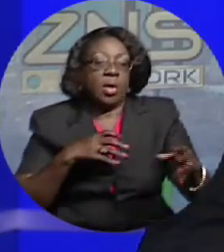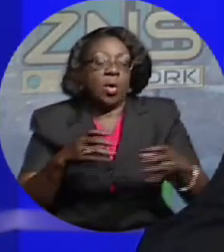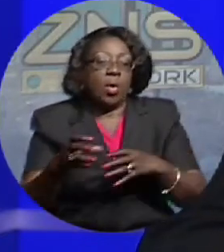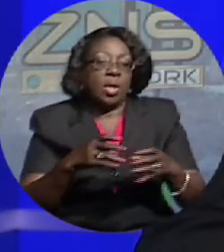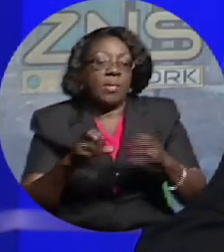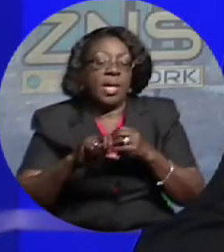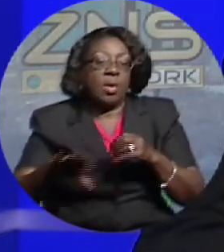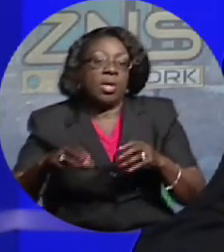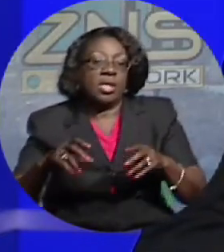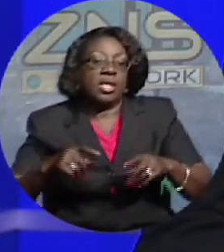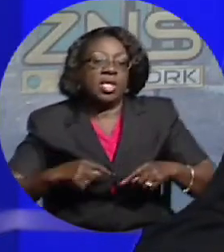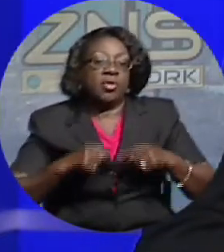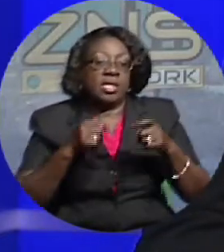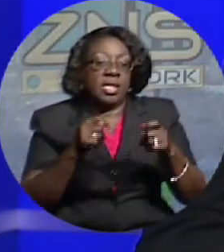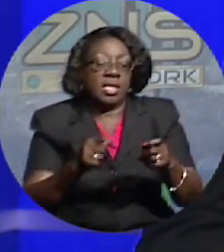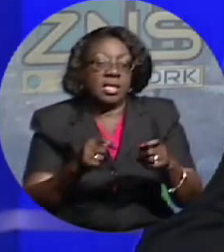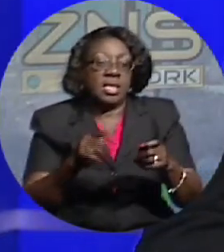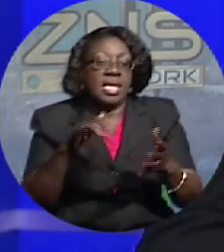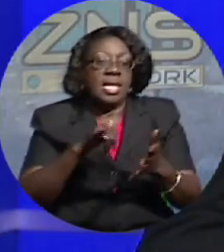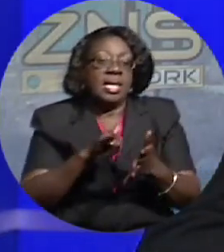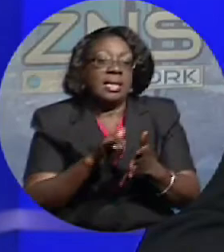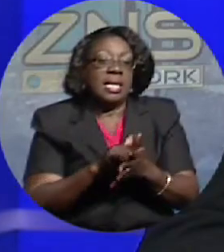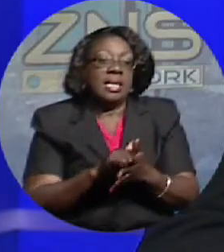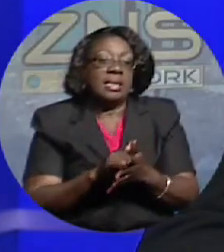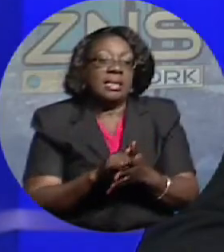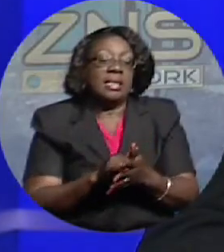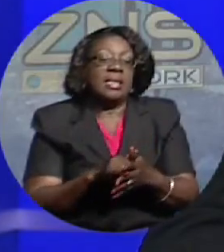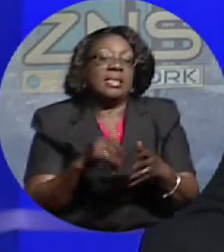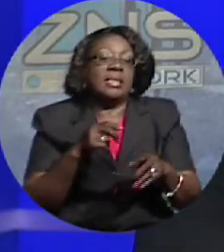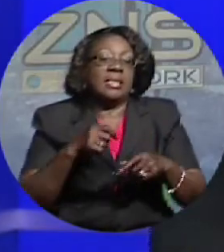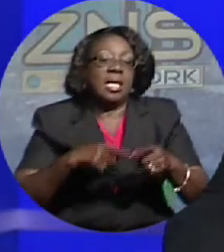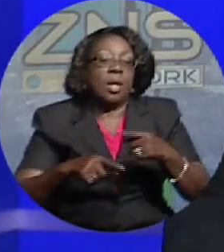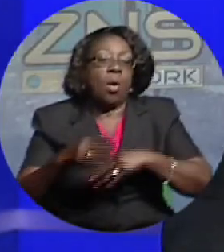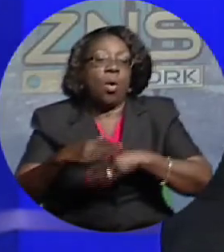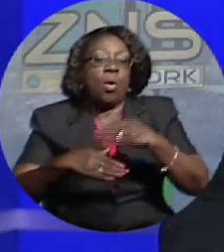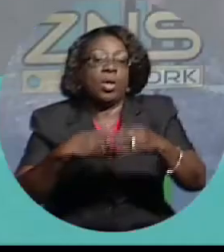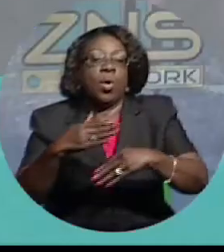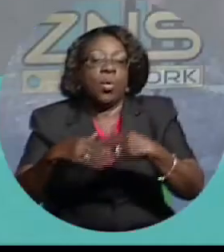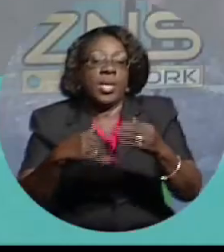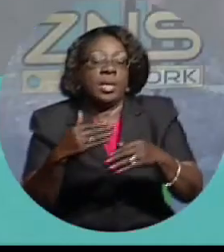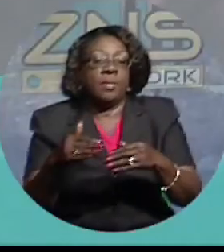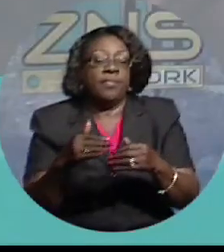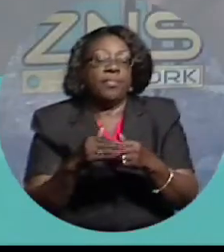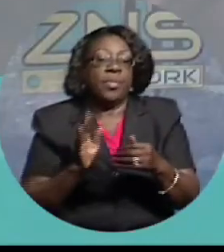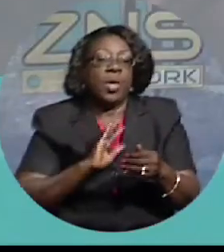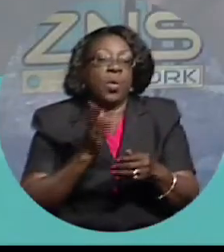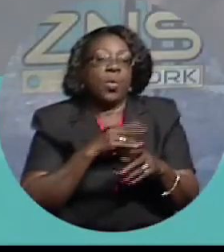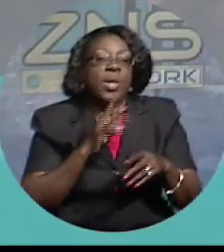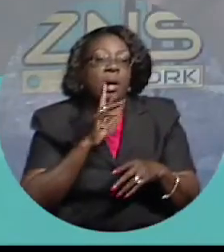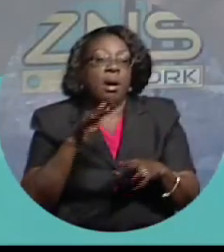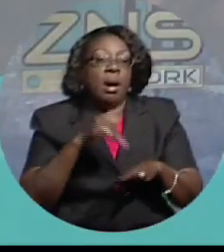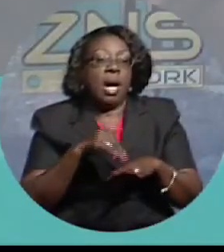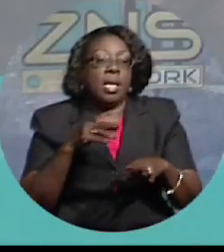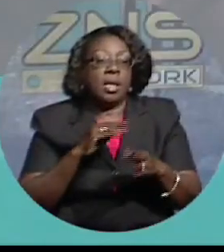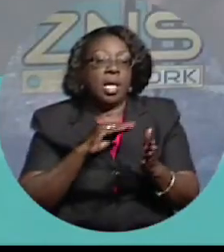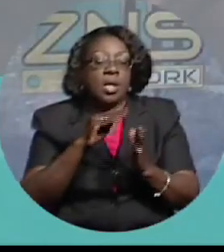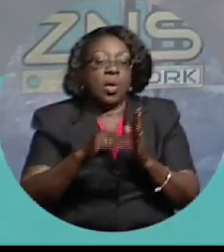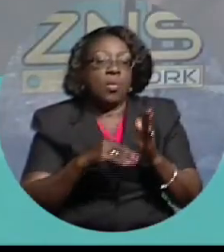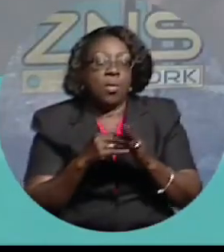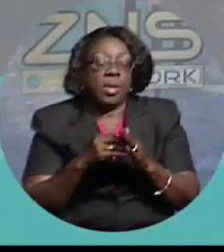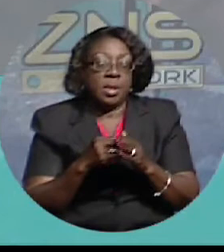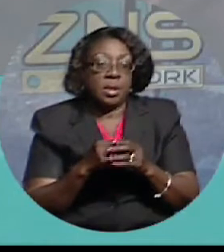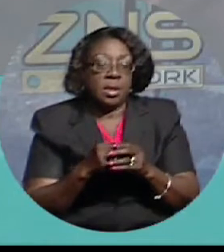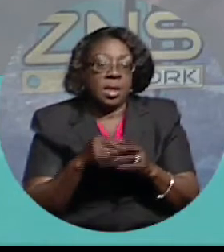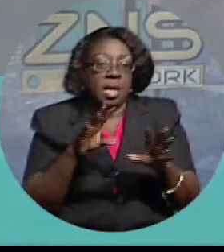translation, Maynard Gibson says that the vetting process is still ongoing. We are at the moment seeking